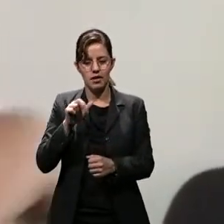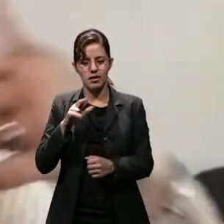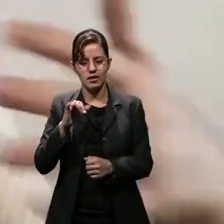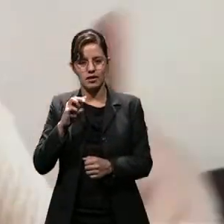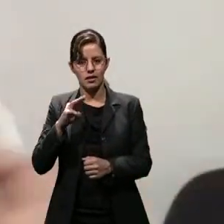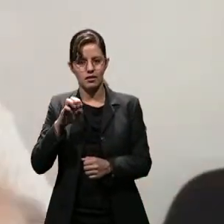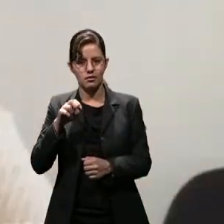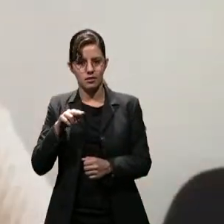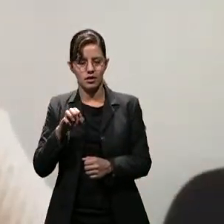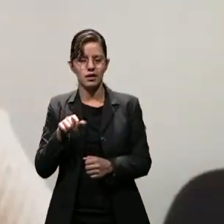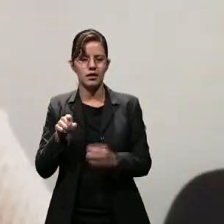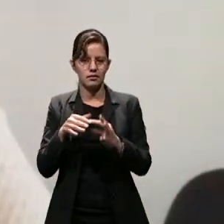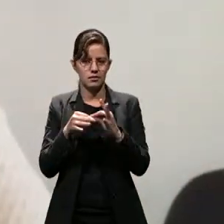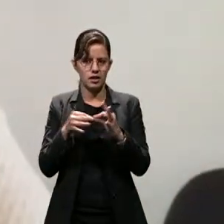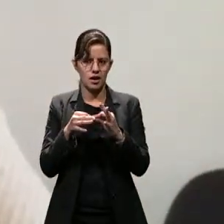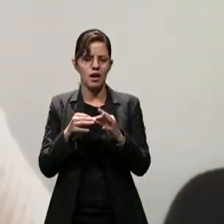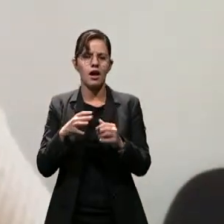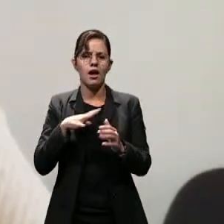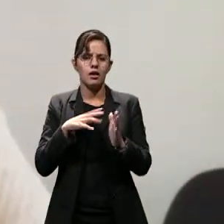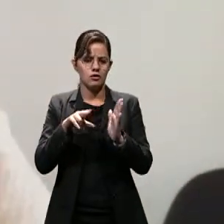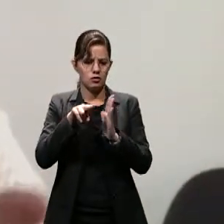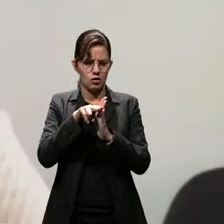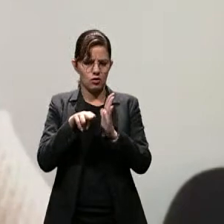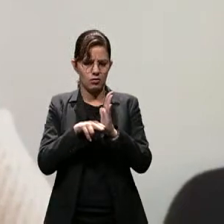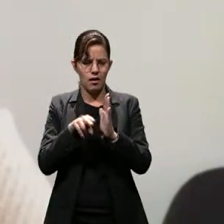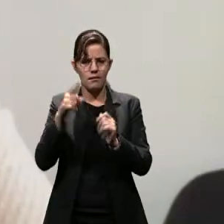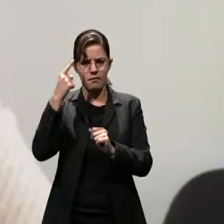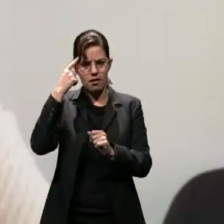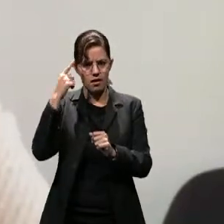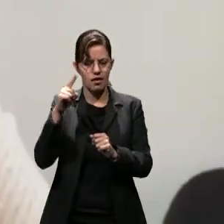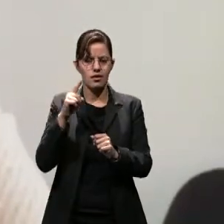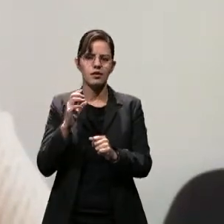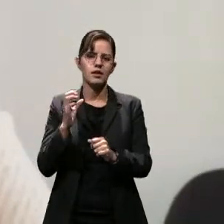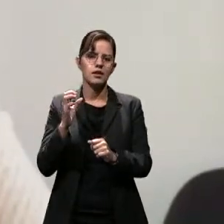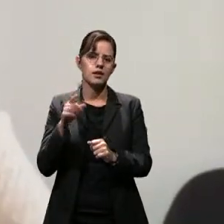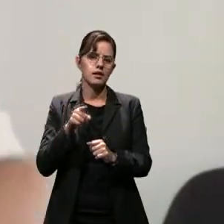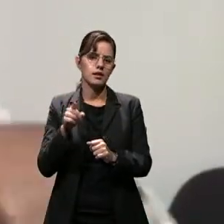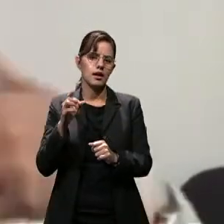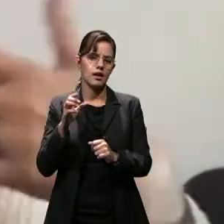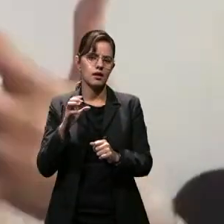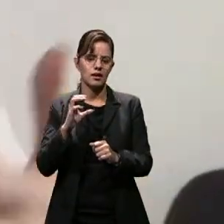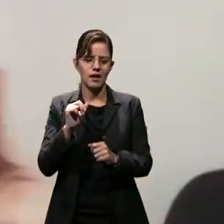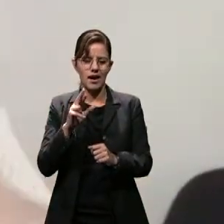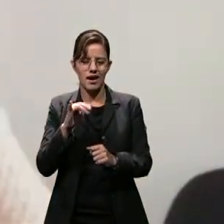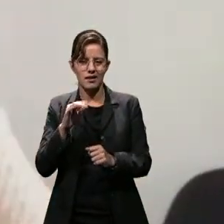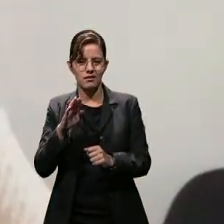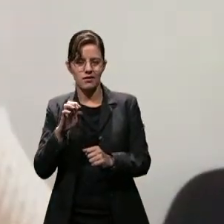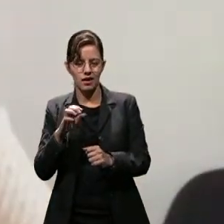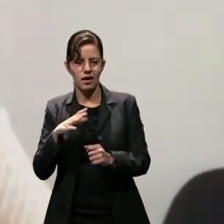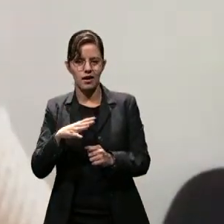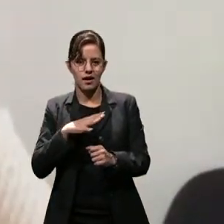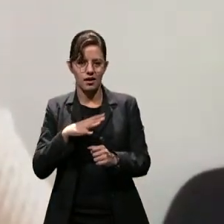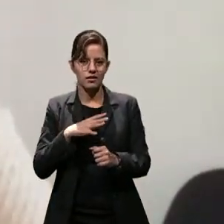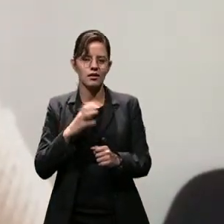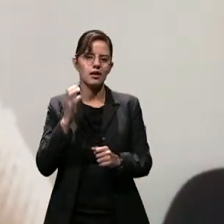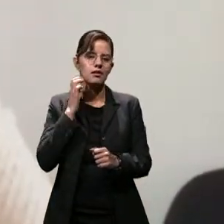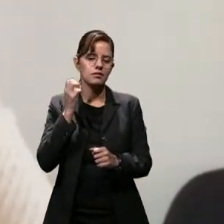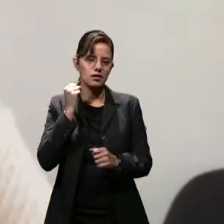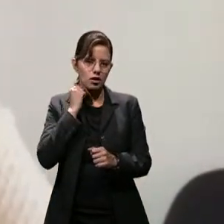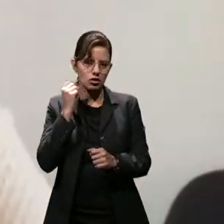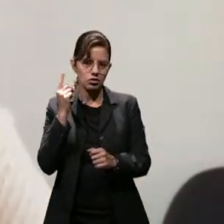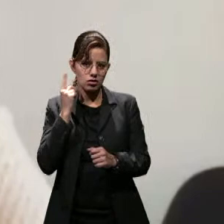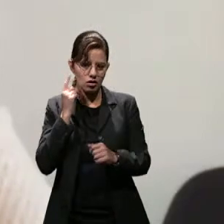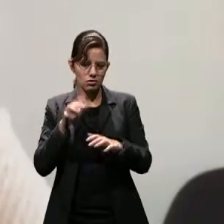we have a framework to consolidate the parity. We also have